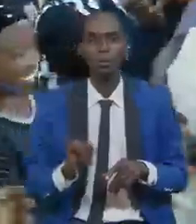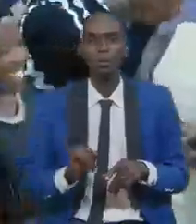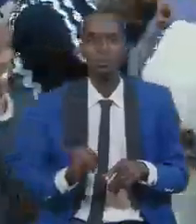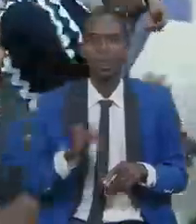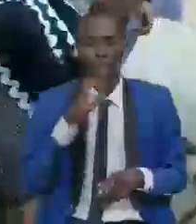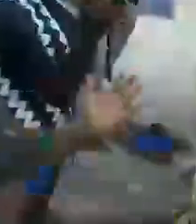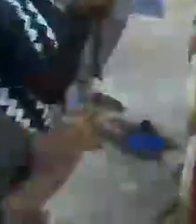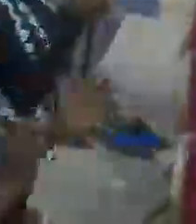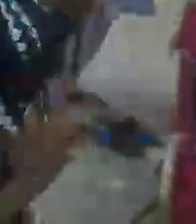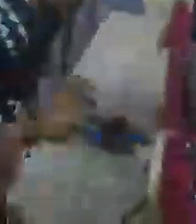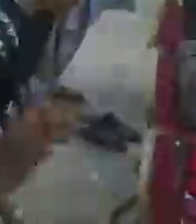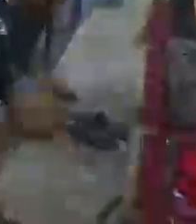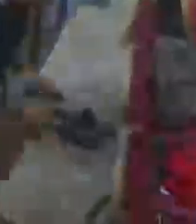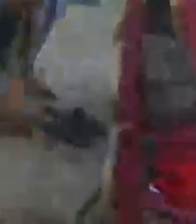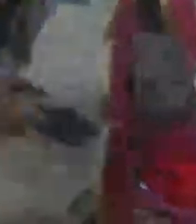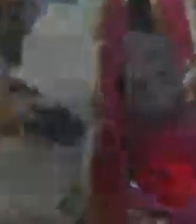comme ça.